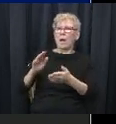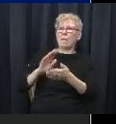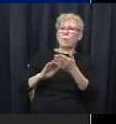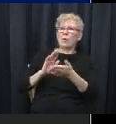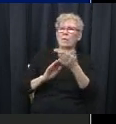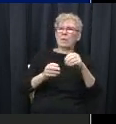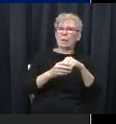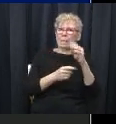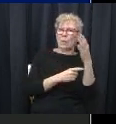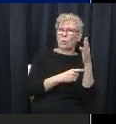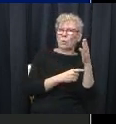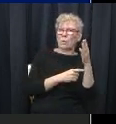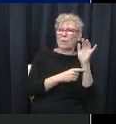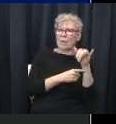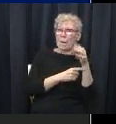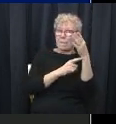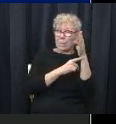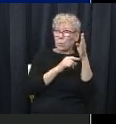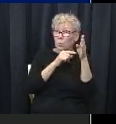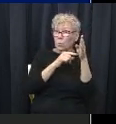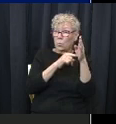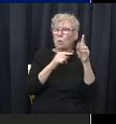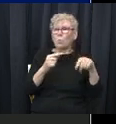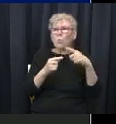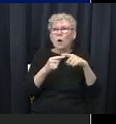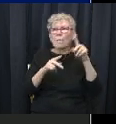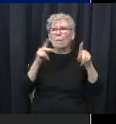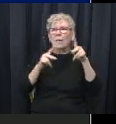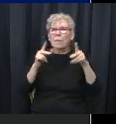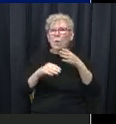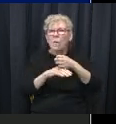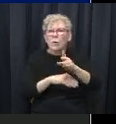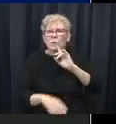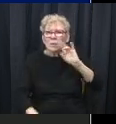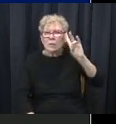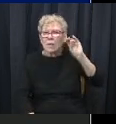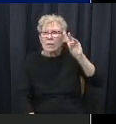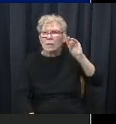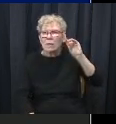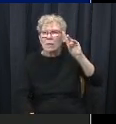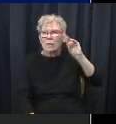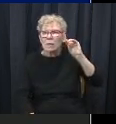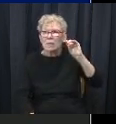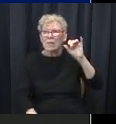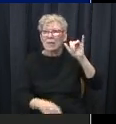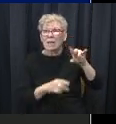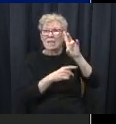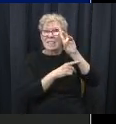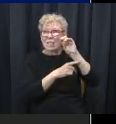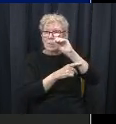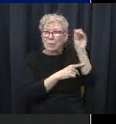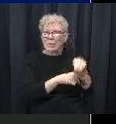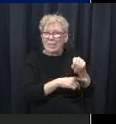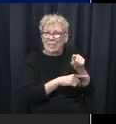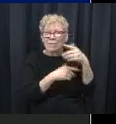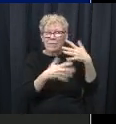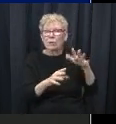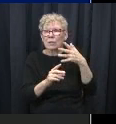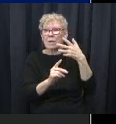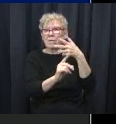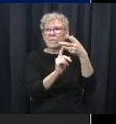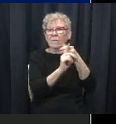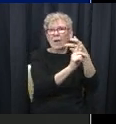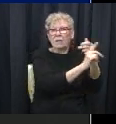with at least one dose. We expect that to happen around the end of February. Next slide.